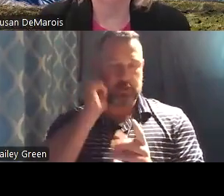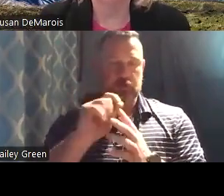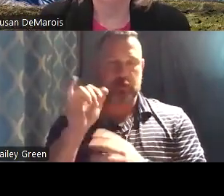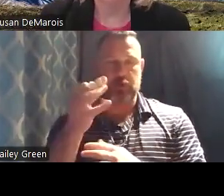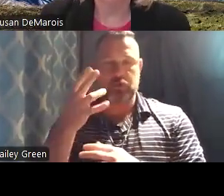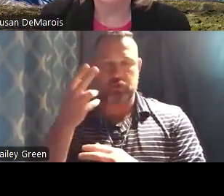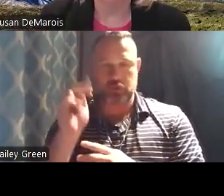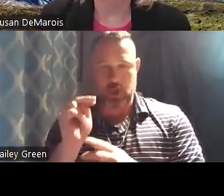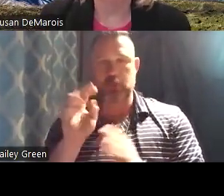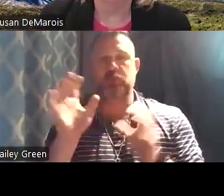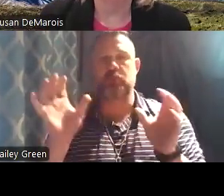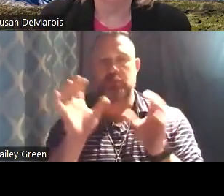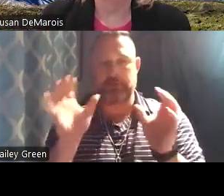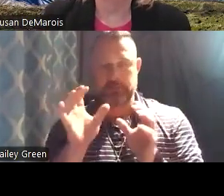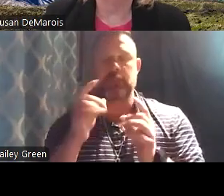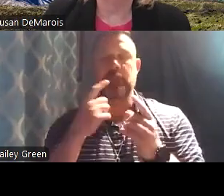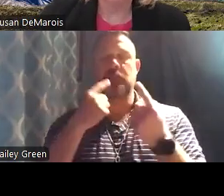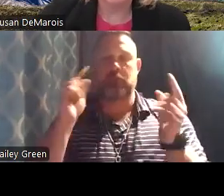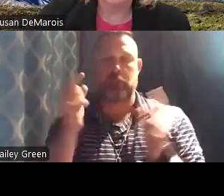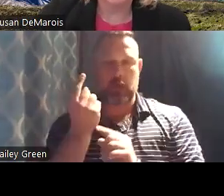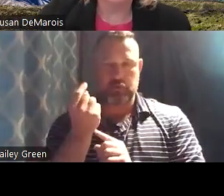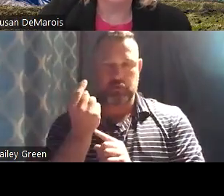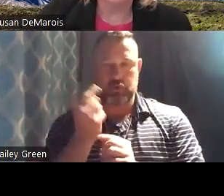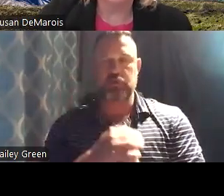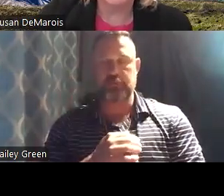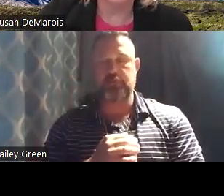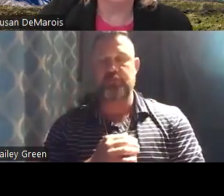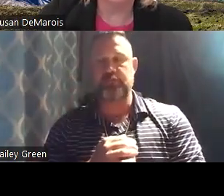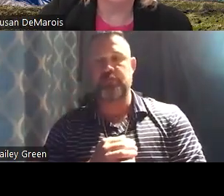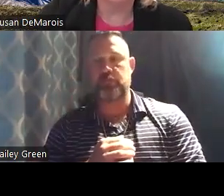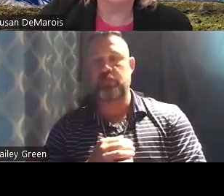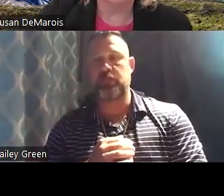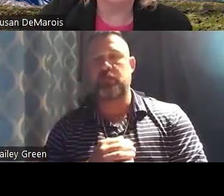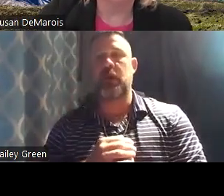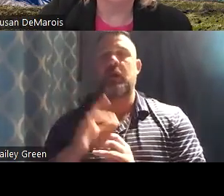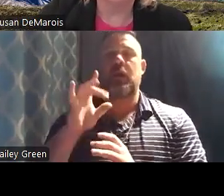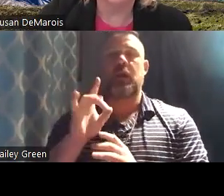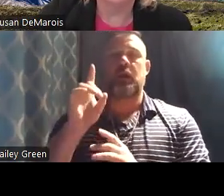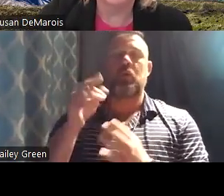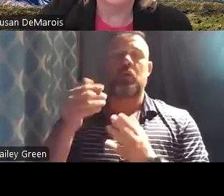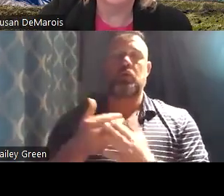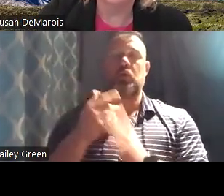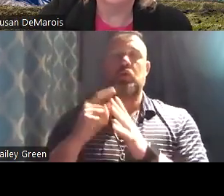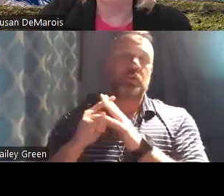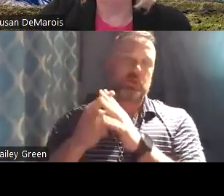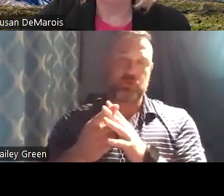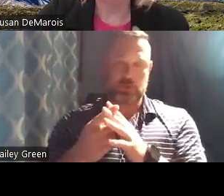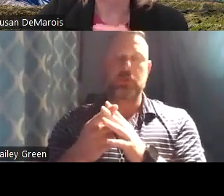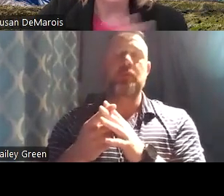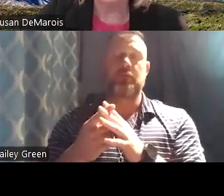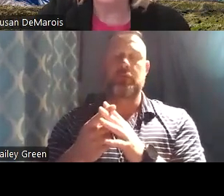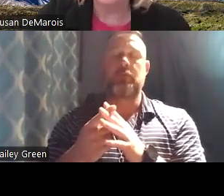things that we accomplished together last year. And then the 81 new initiatives that we are embarking